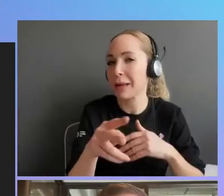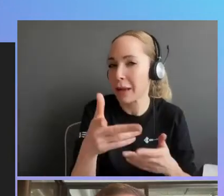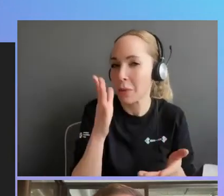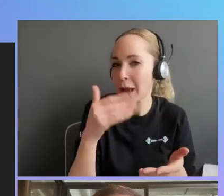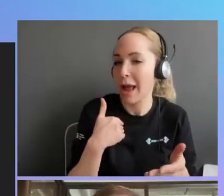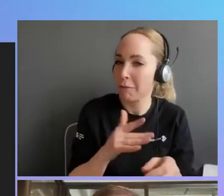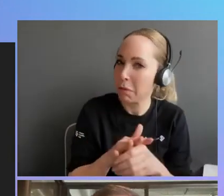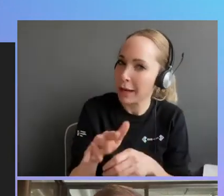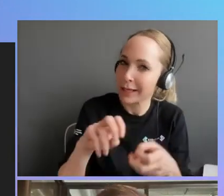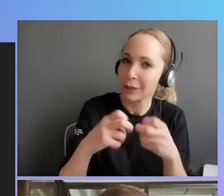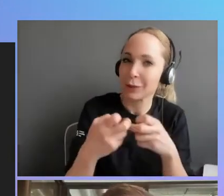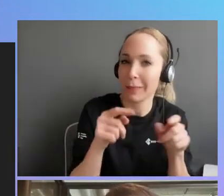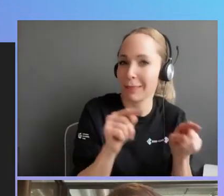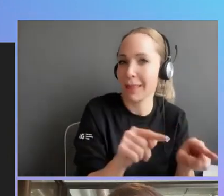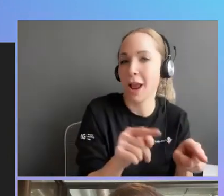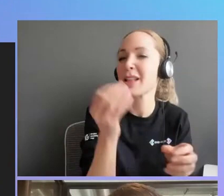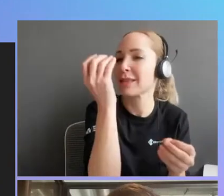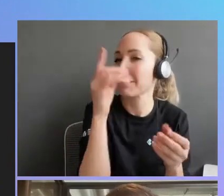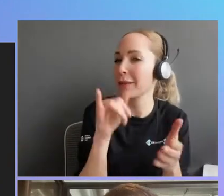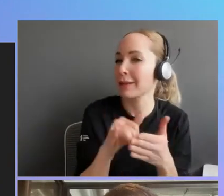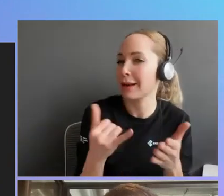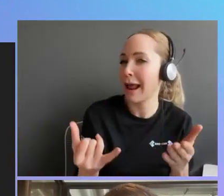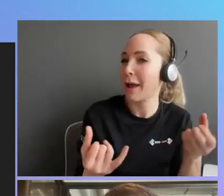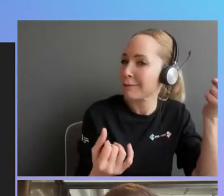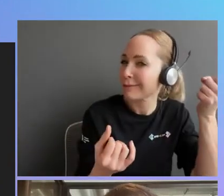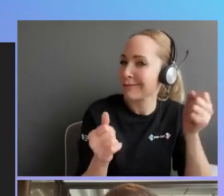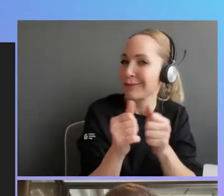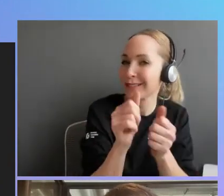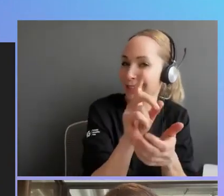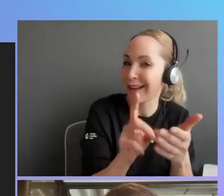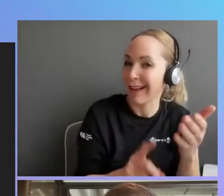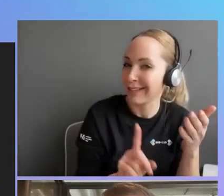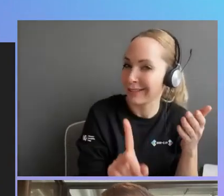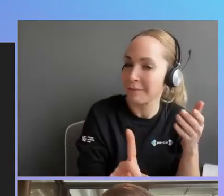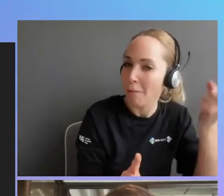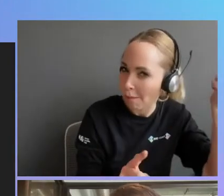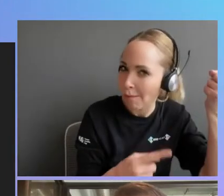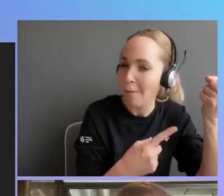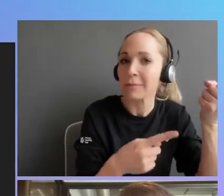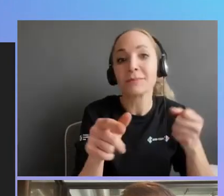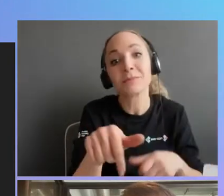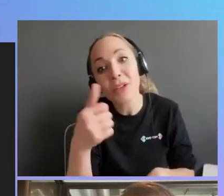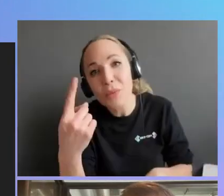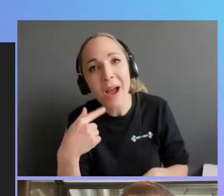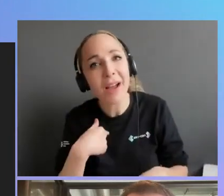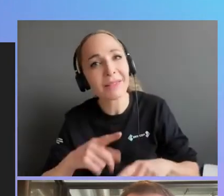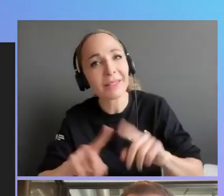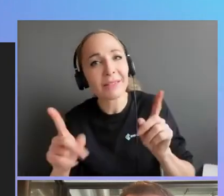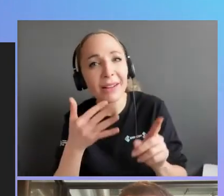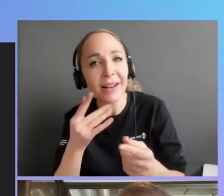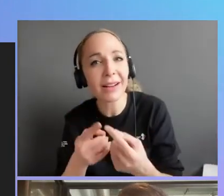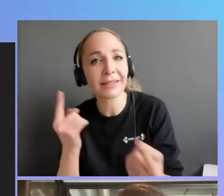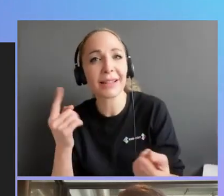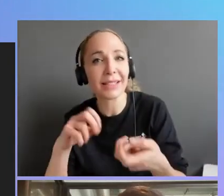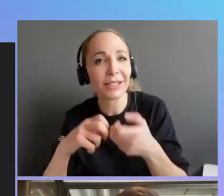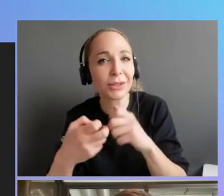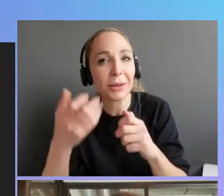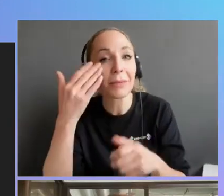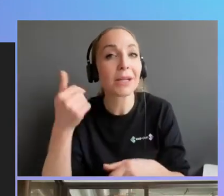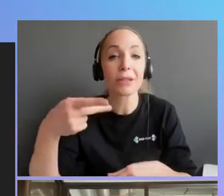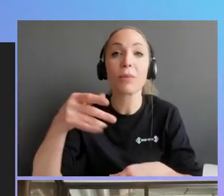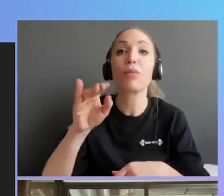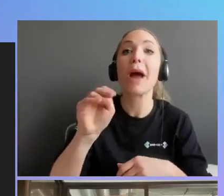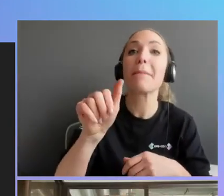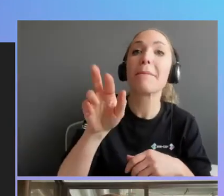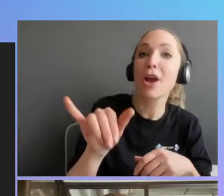So it's definitely something to think about right now in the design phase. Beyond that, we have a different color contrast issue, because the primary call to action, that cook button